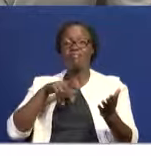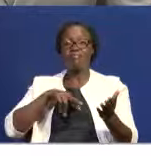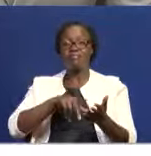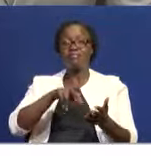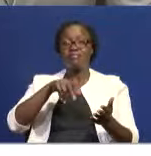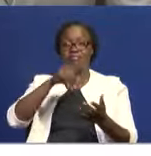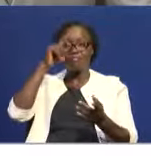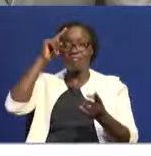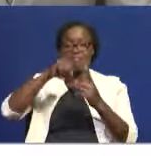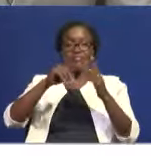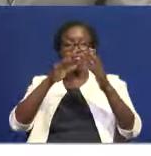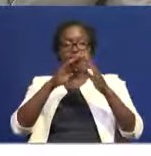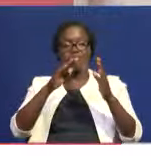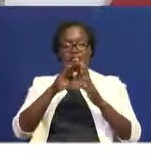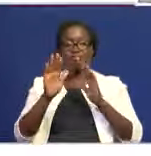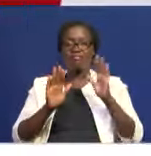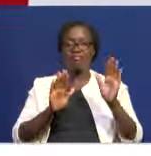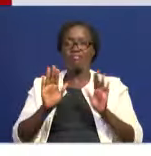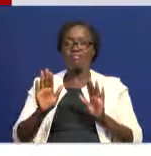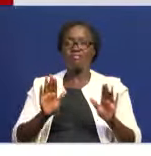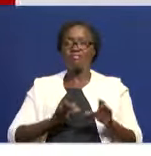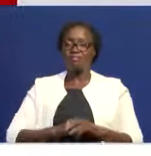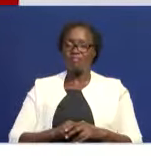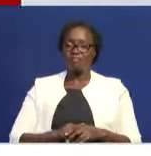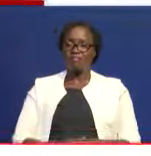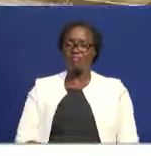their various houses.